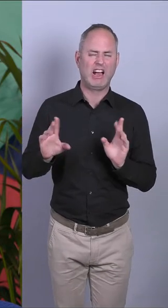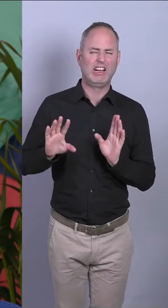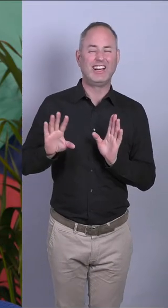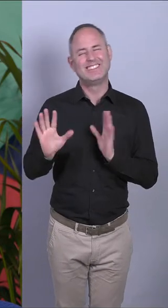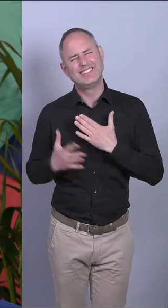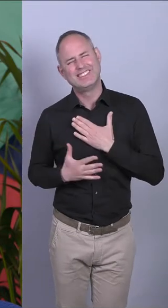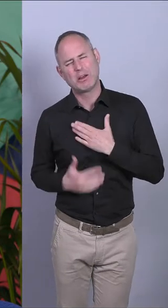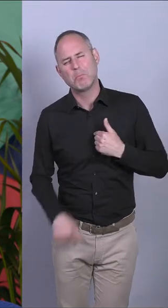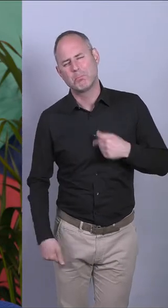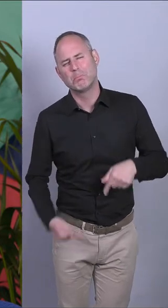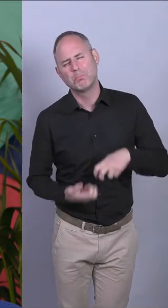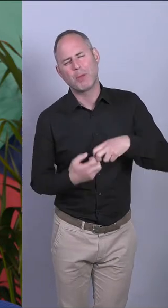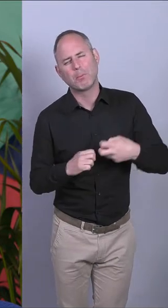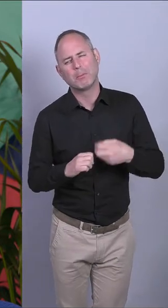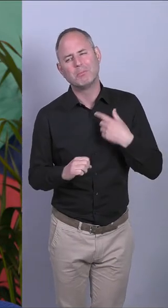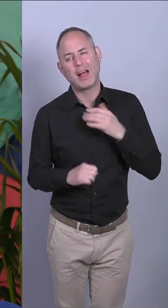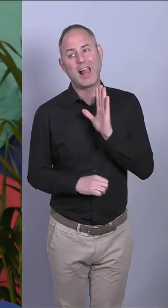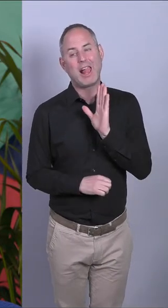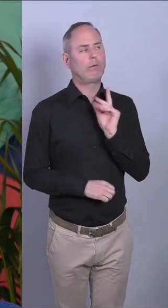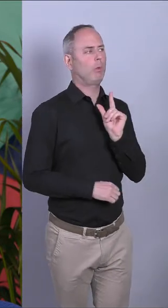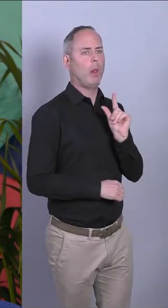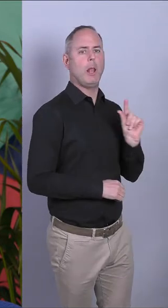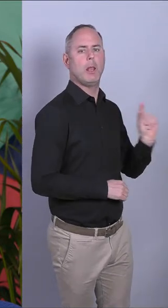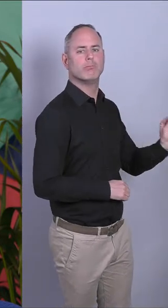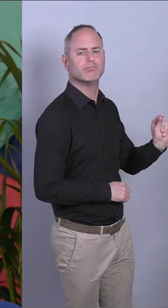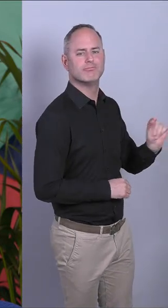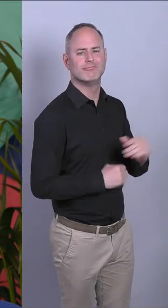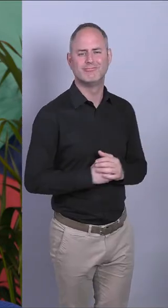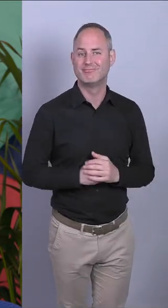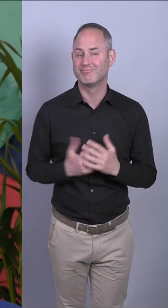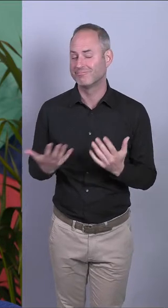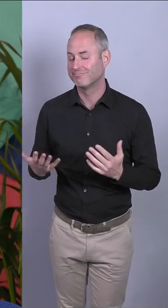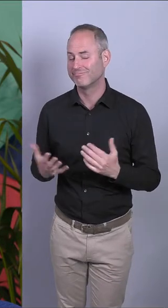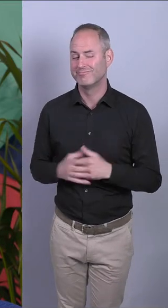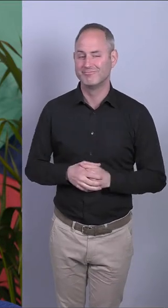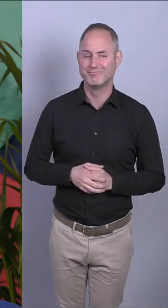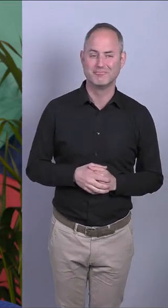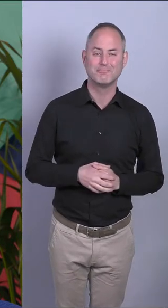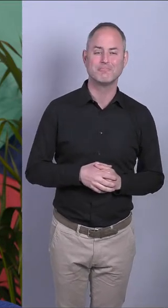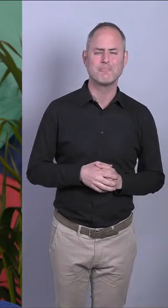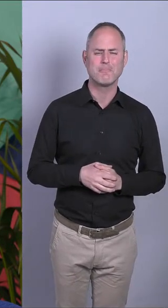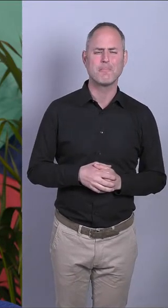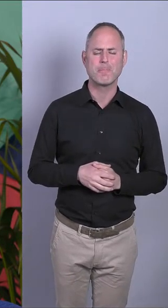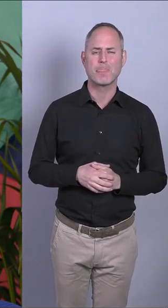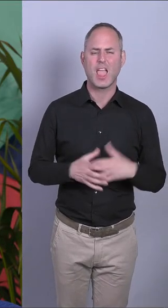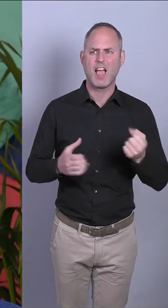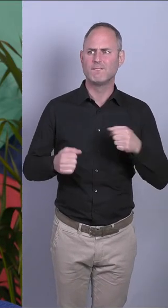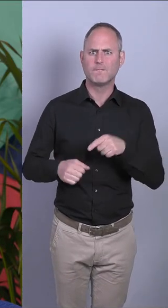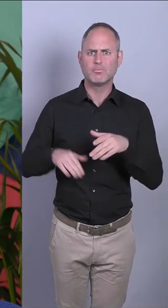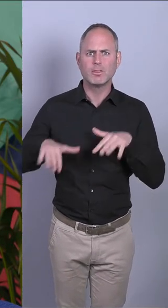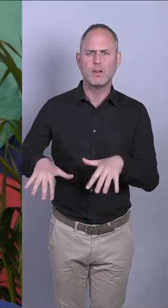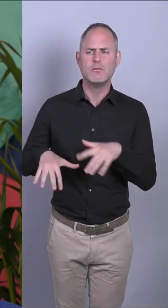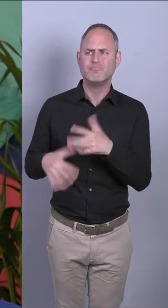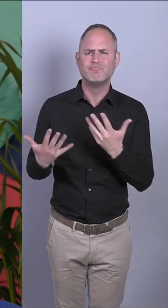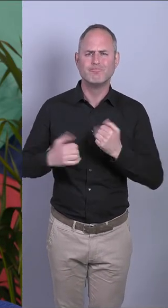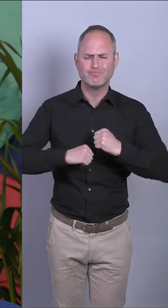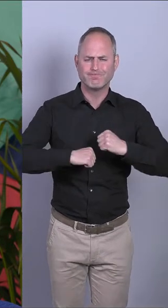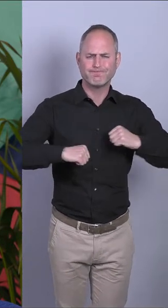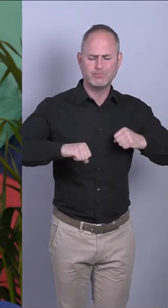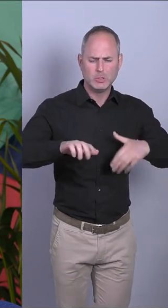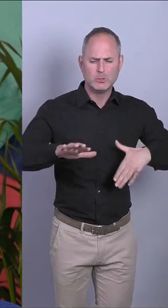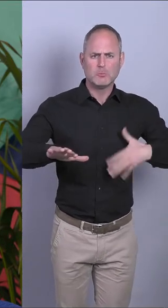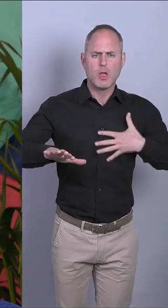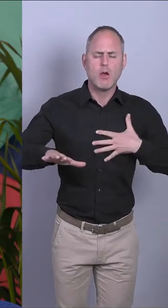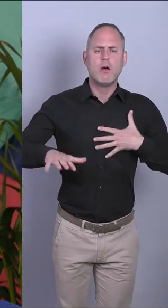good exercise to not join the hard classes. Instead, I always join a Pilates class. Pilates is a synonym for